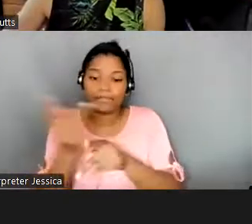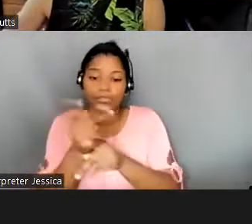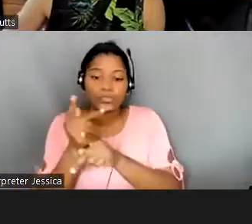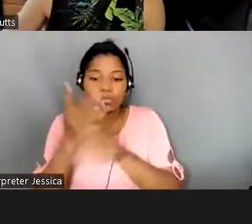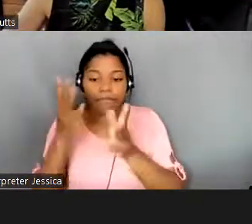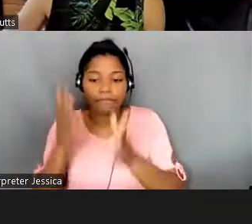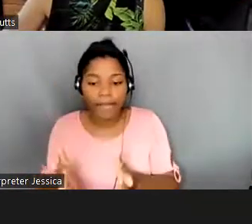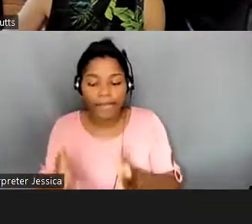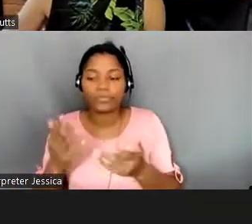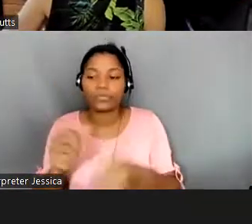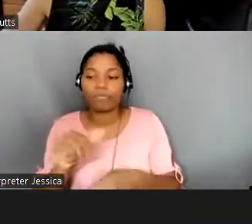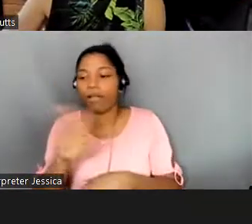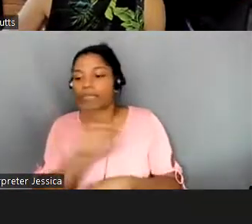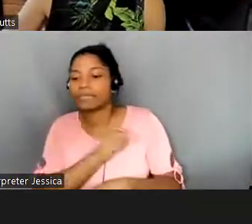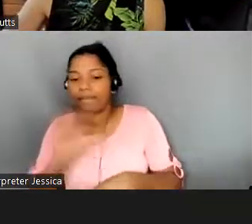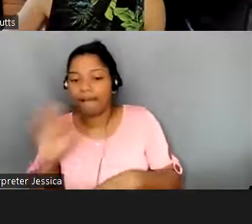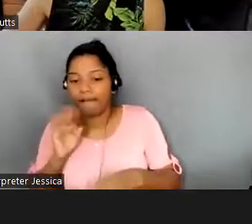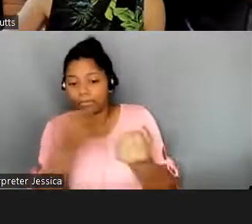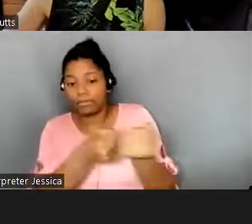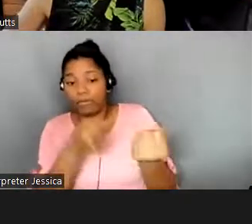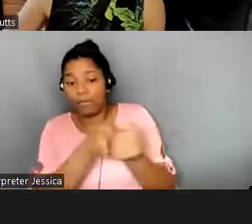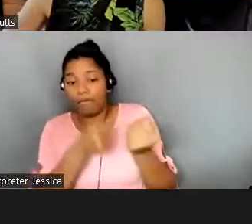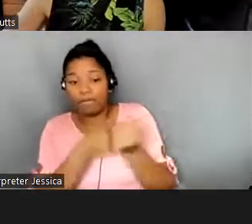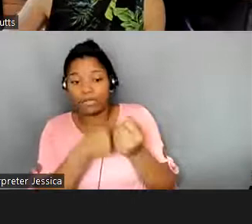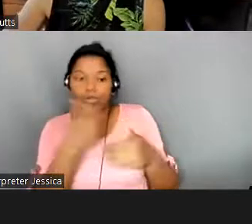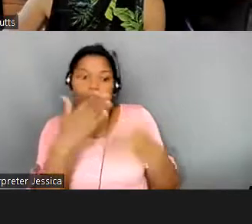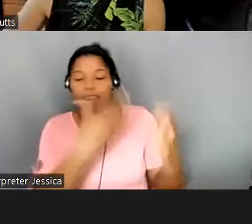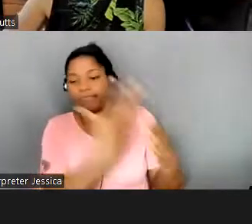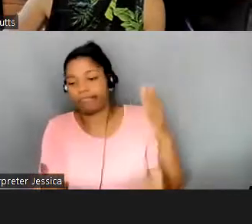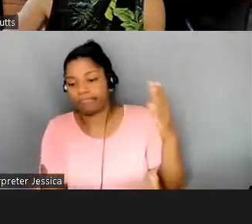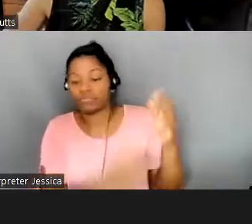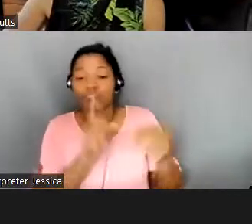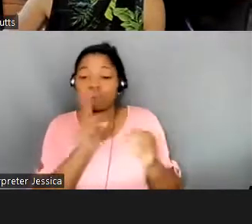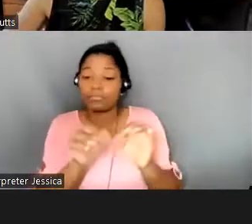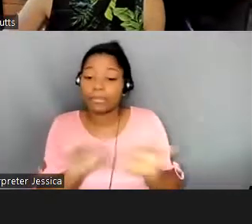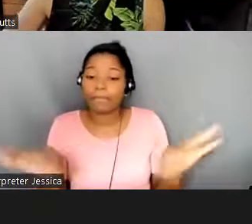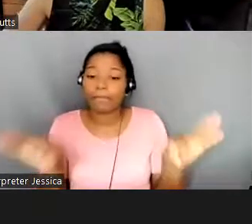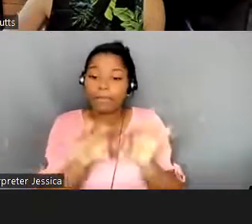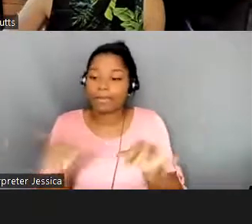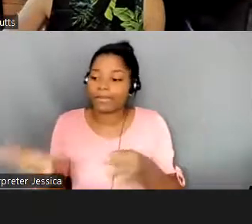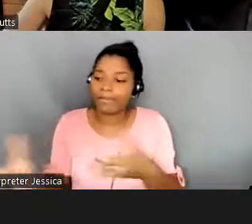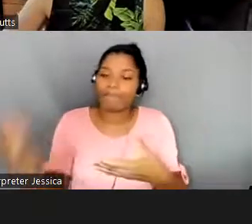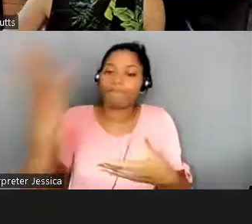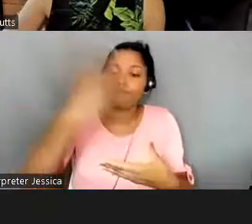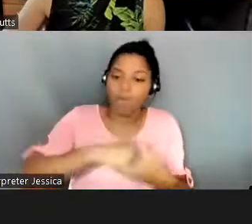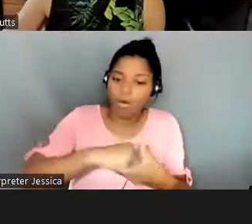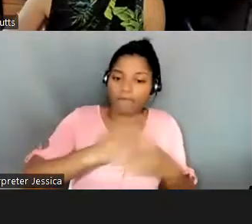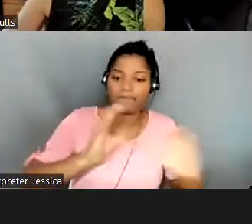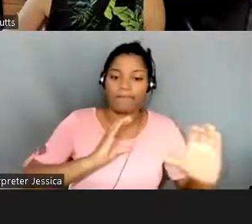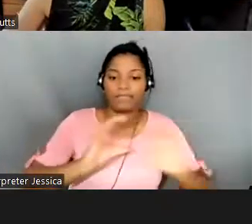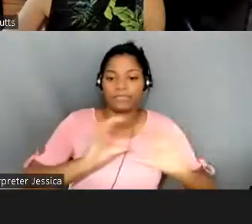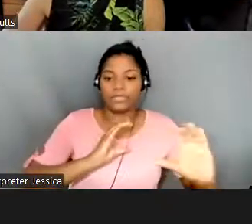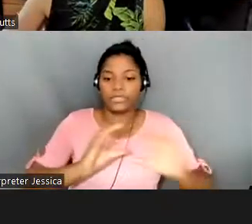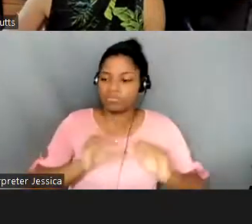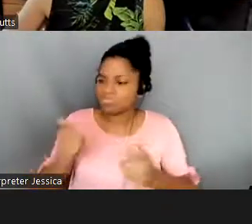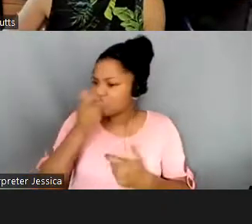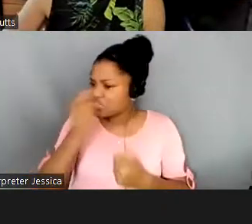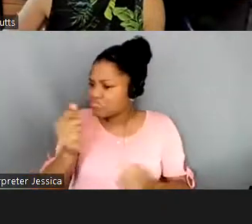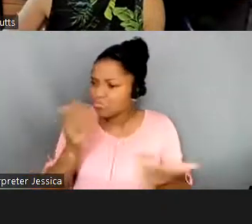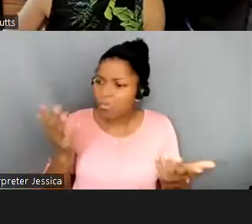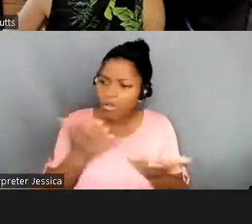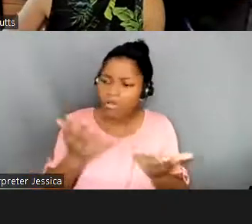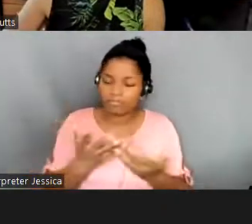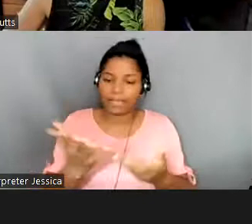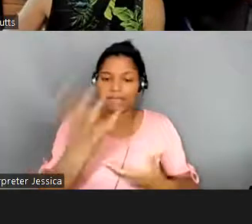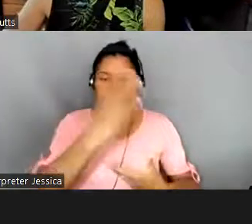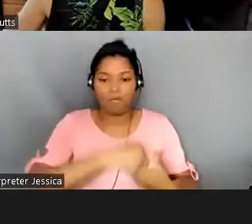or of coworkers. And so it's really important to keep them in the conversation about what their interests are, and also to acknowledge that they